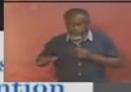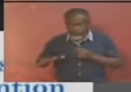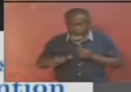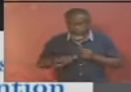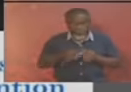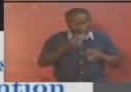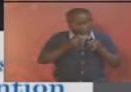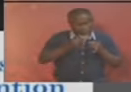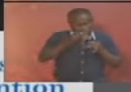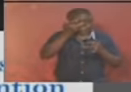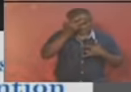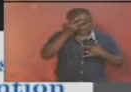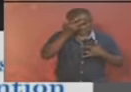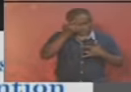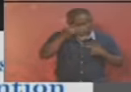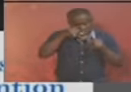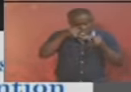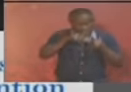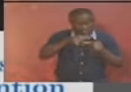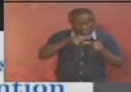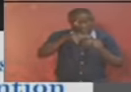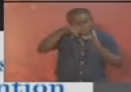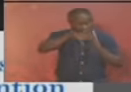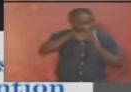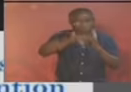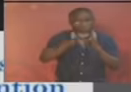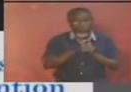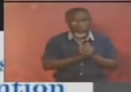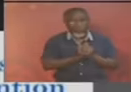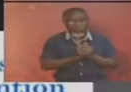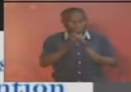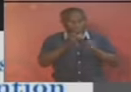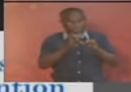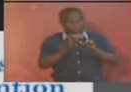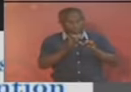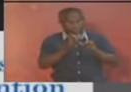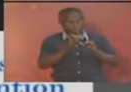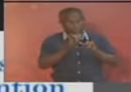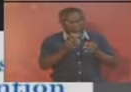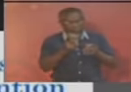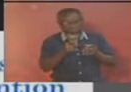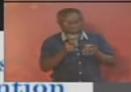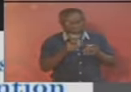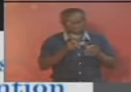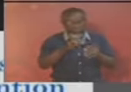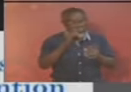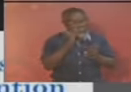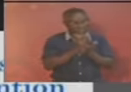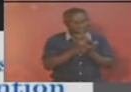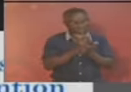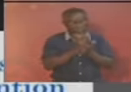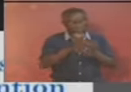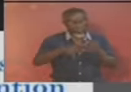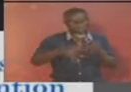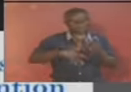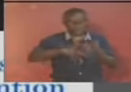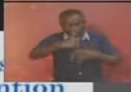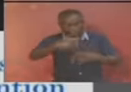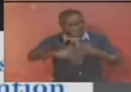the importance of staying at home. And avoid the gatherings. this is not just a Trini thing, but it's a Caribbean thing. We